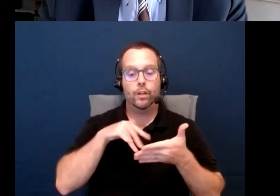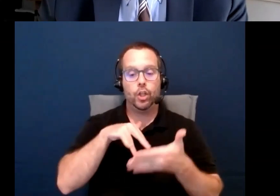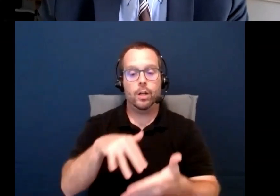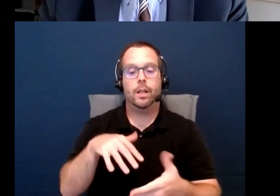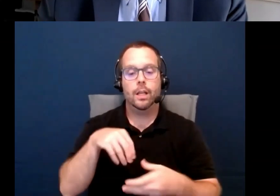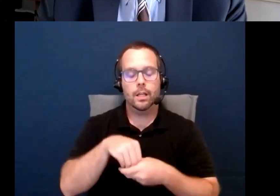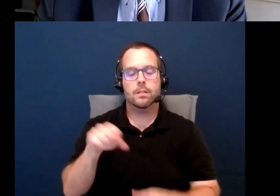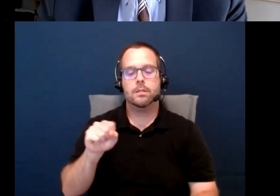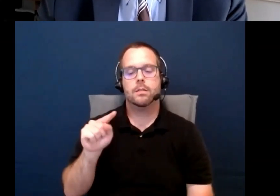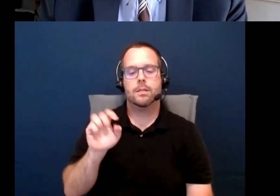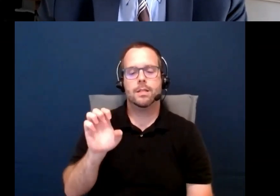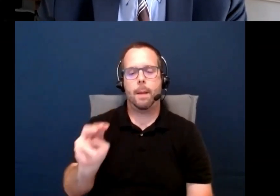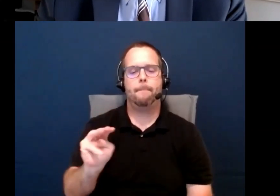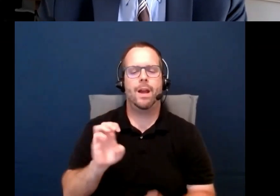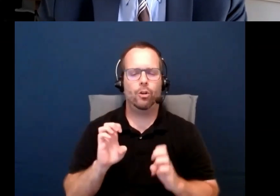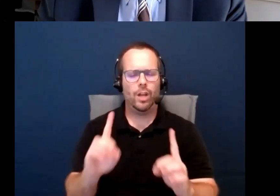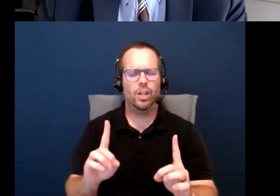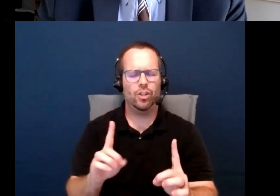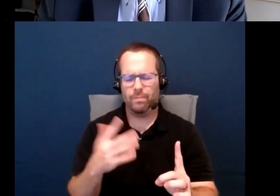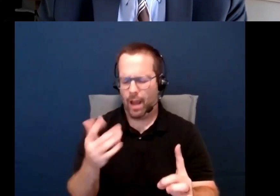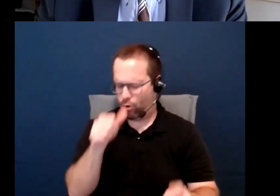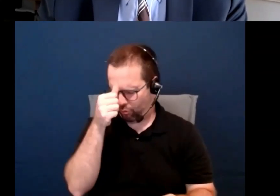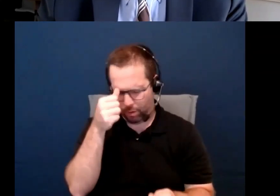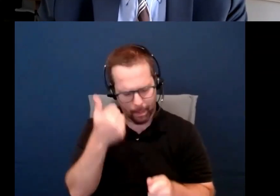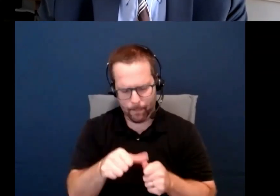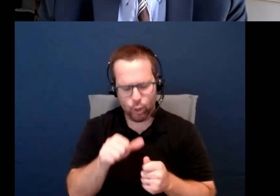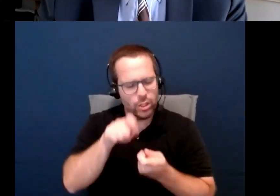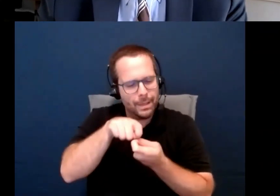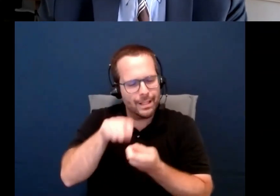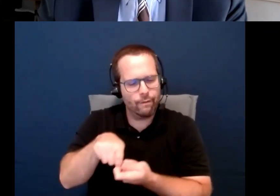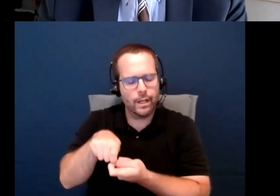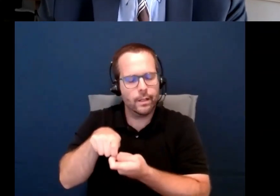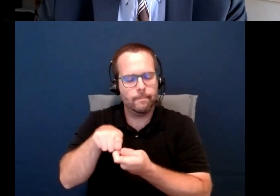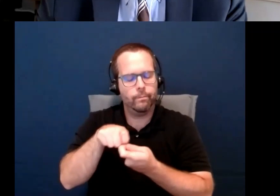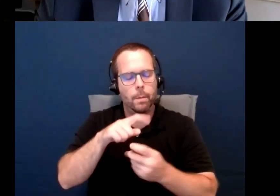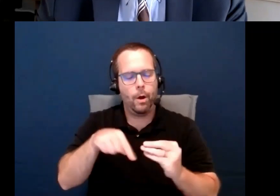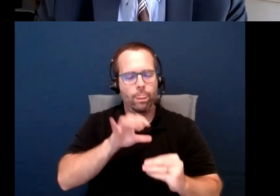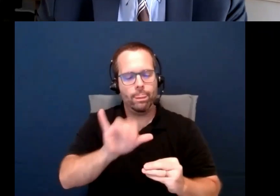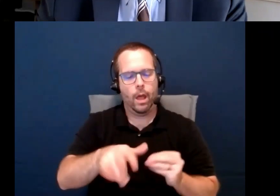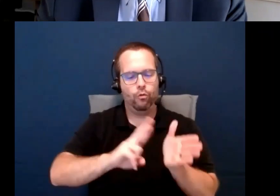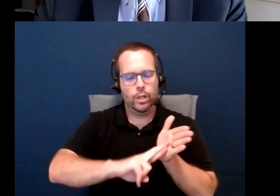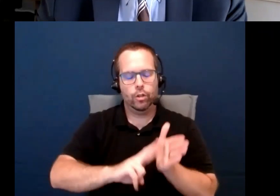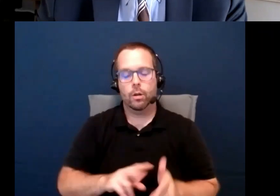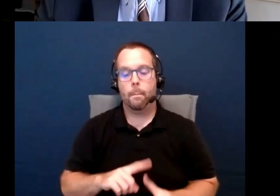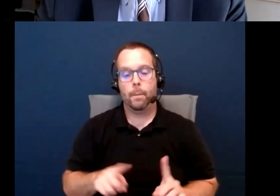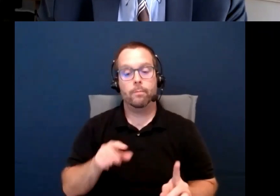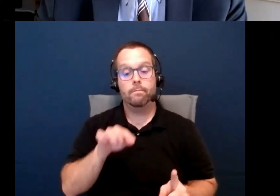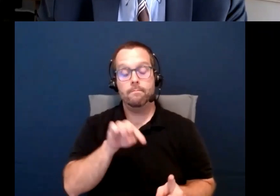the specifics around that. And that